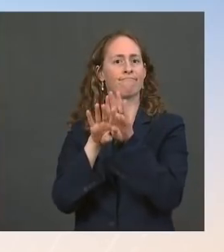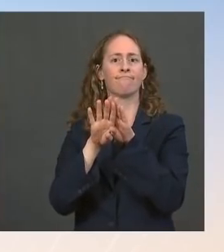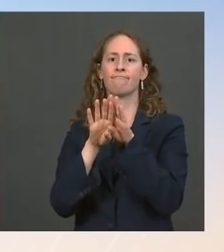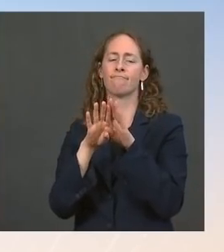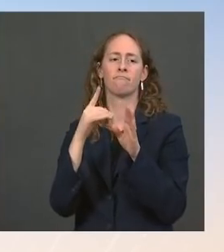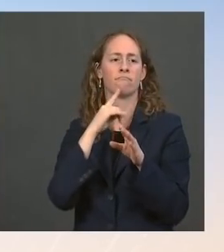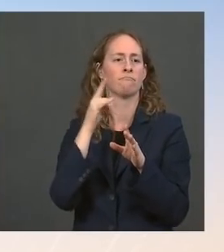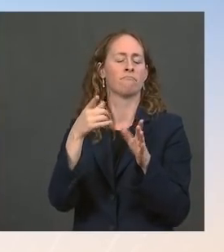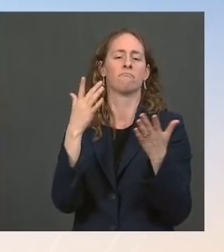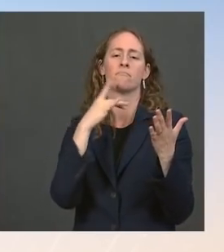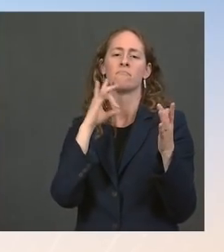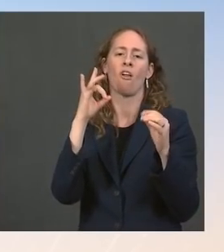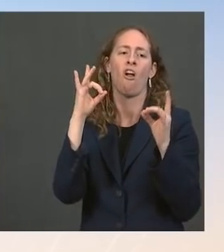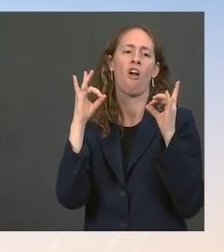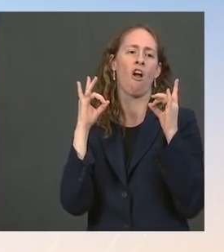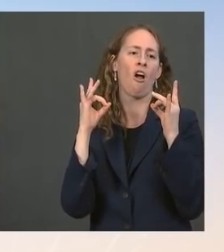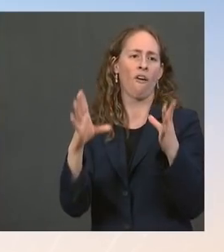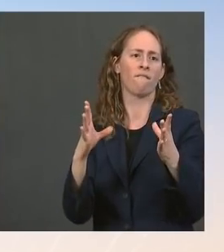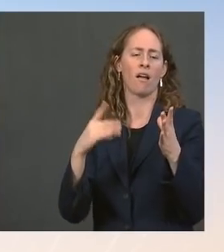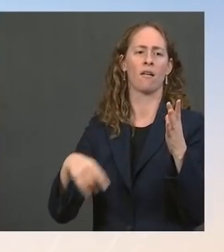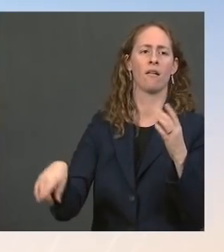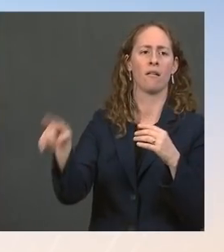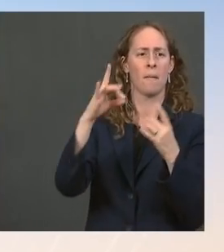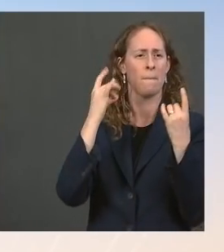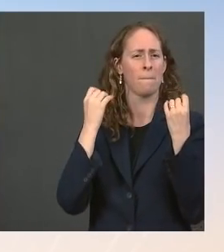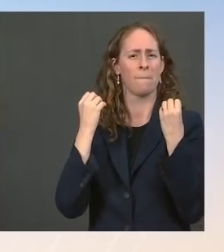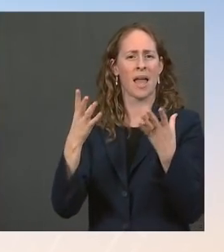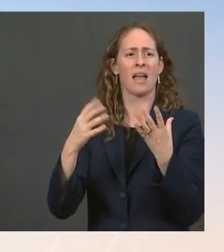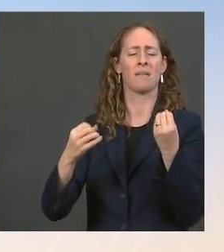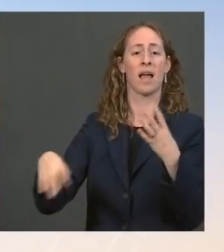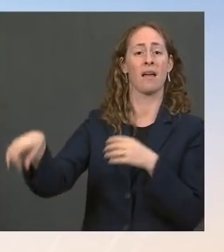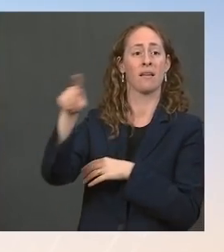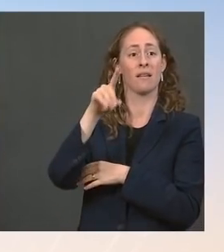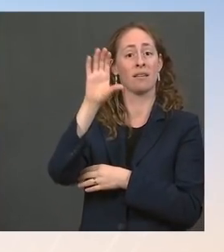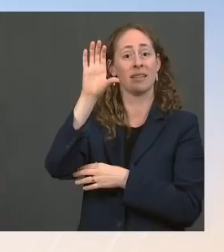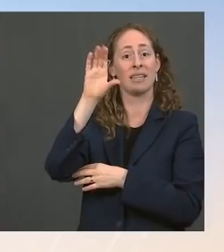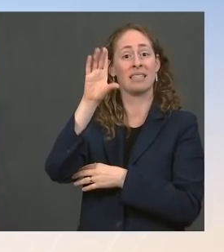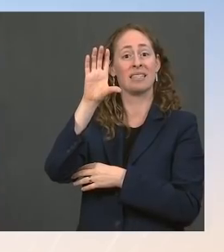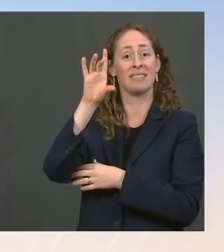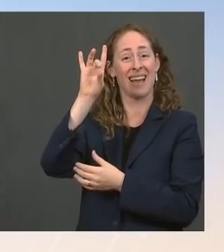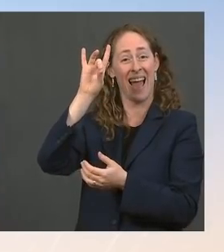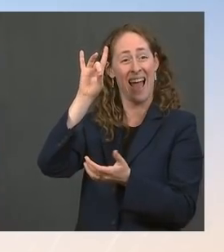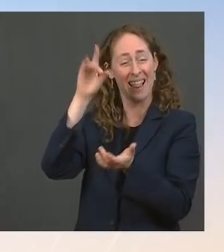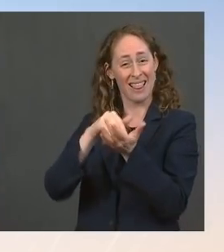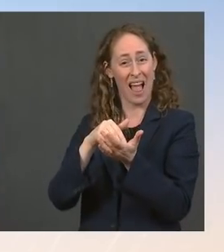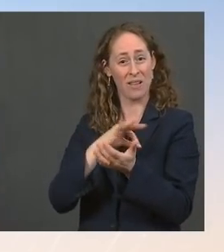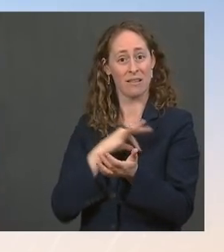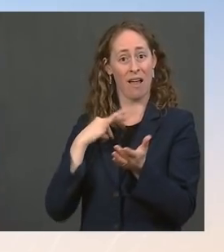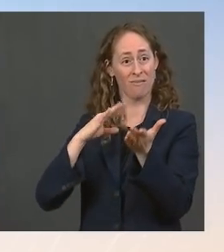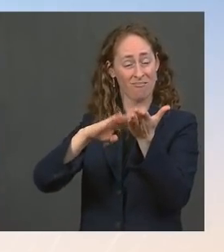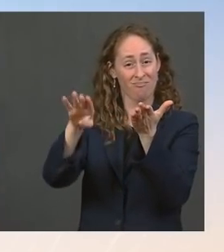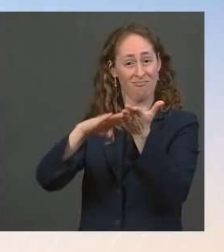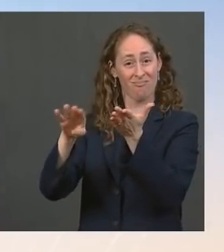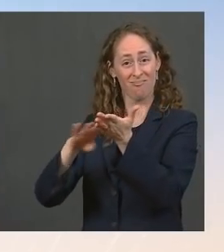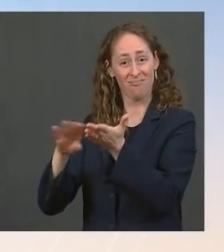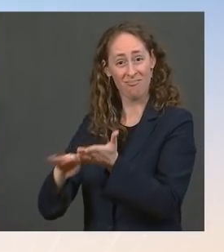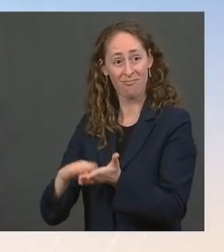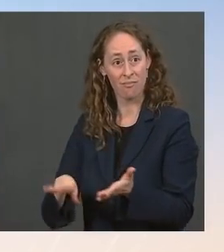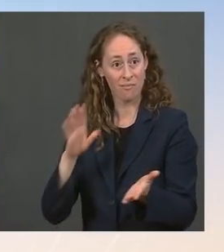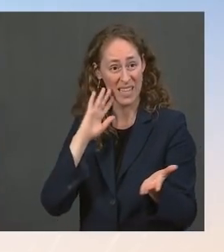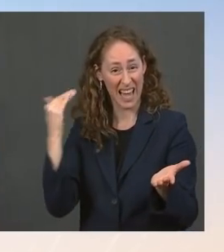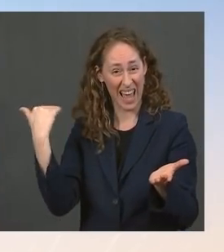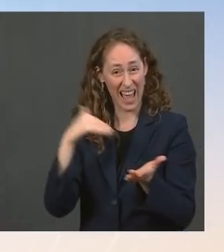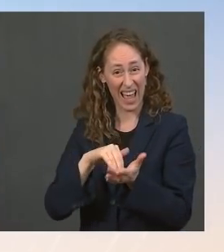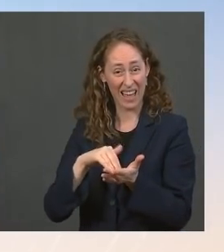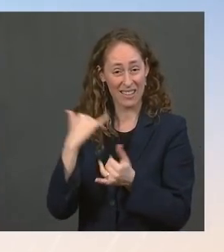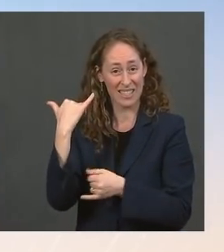agency. 8,000 CDC staffers, he said, were furloughed. Do you expect a similar dynamic to play out if there's a shutdown this year in this pandemic, or